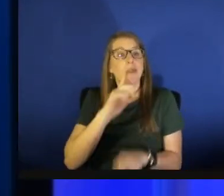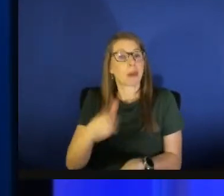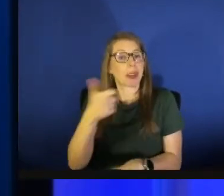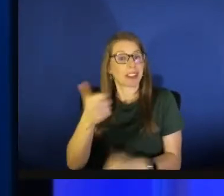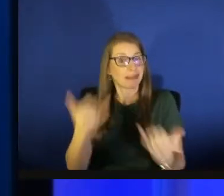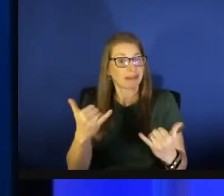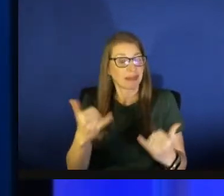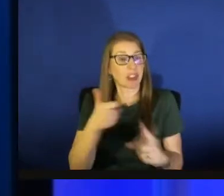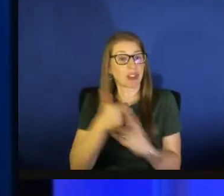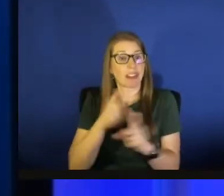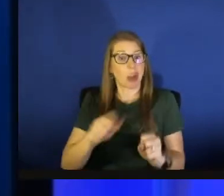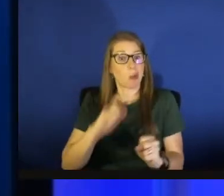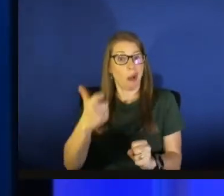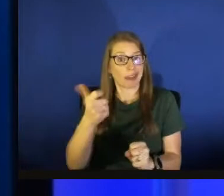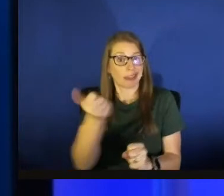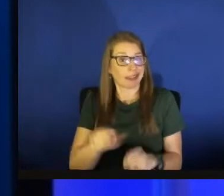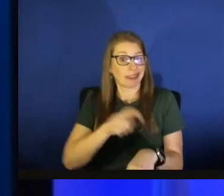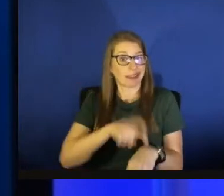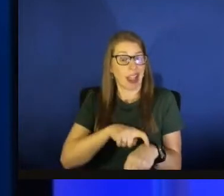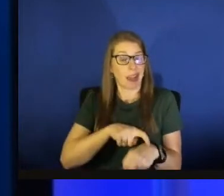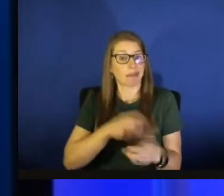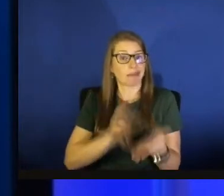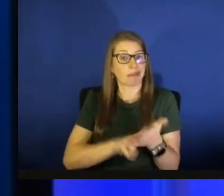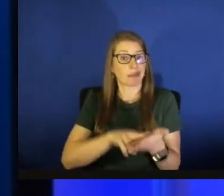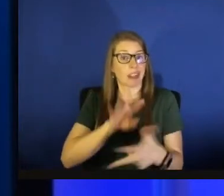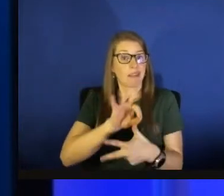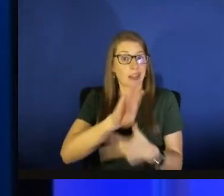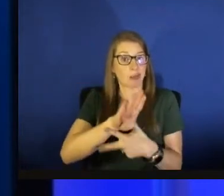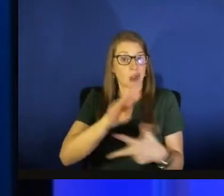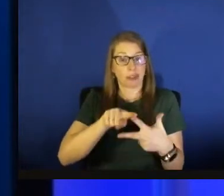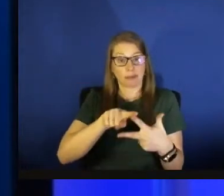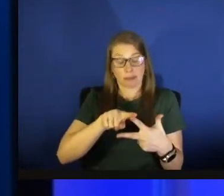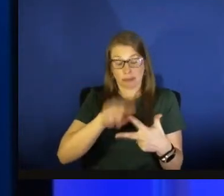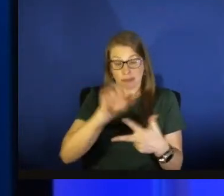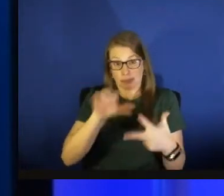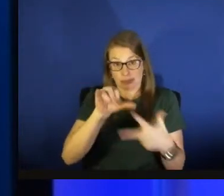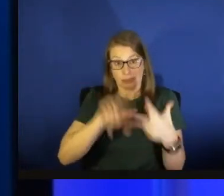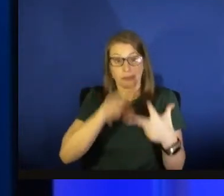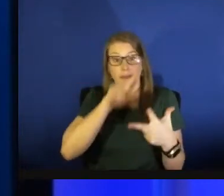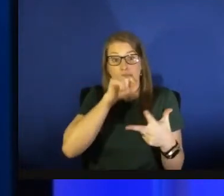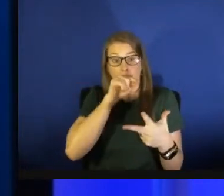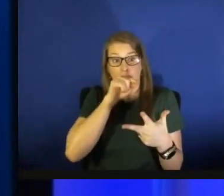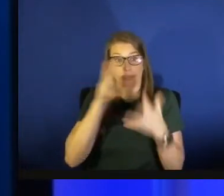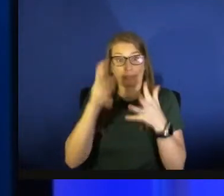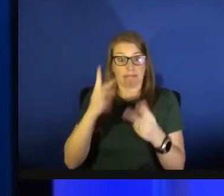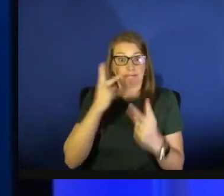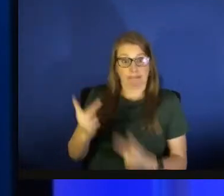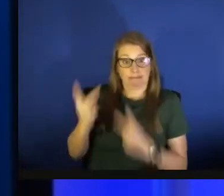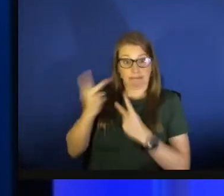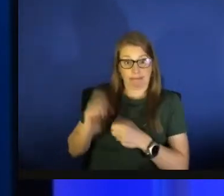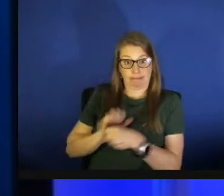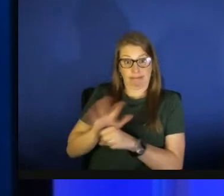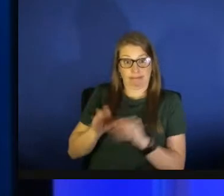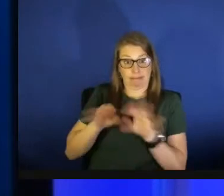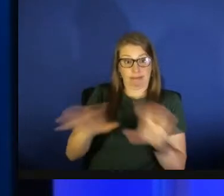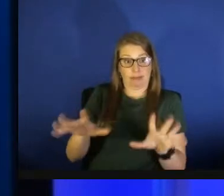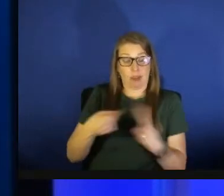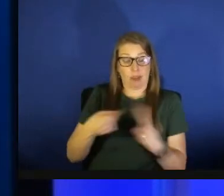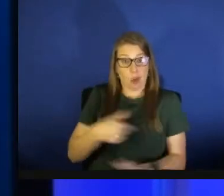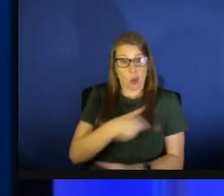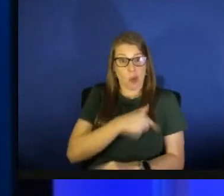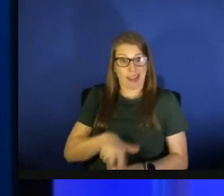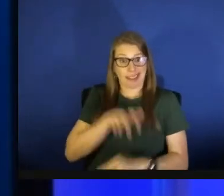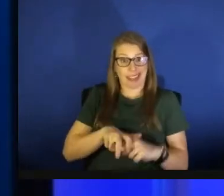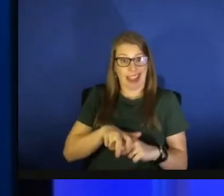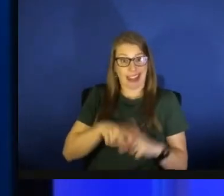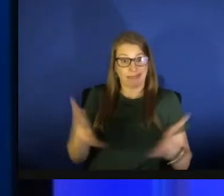shows anytime by logging on to Facebook, YouTube, and Twitter. And we leave you today with a look back at the pandemic from where we sat right here on